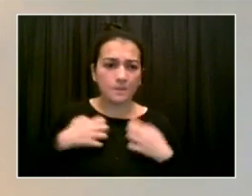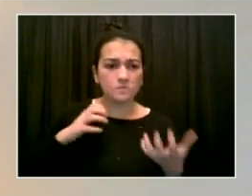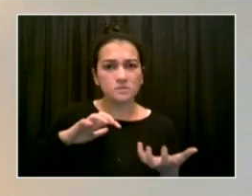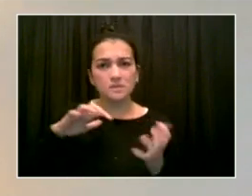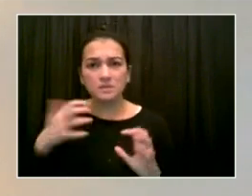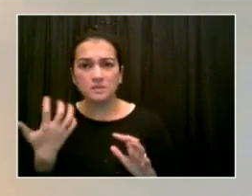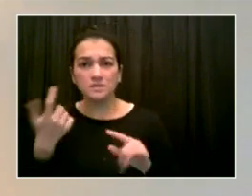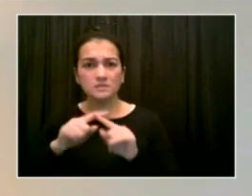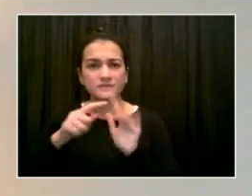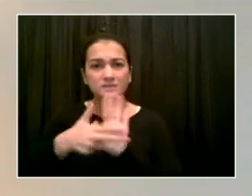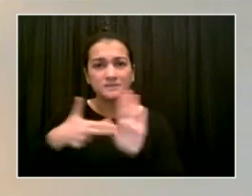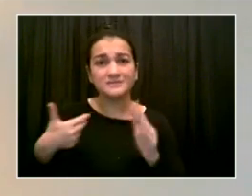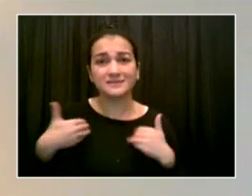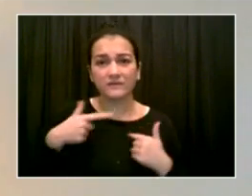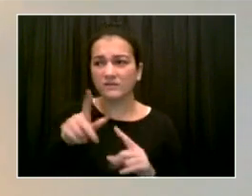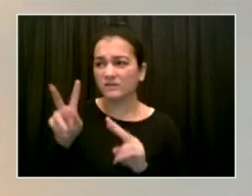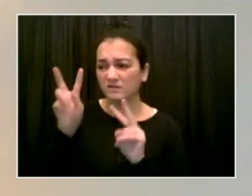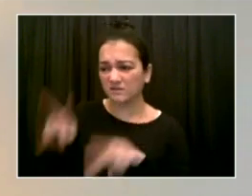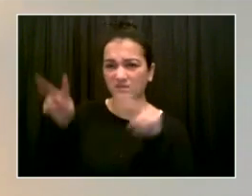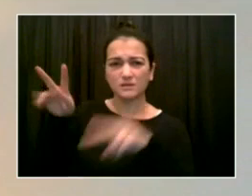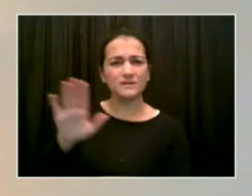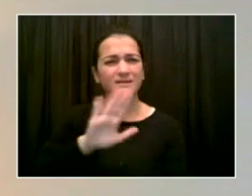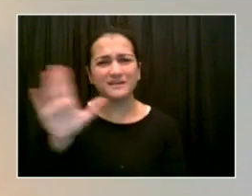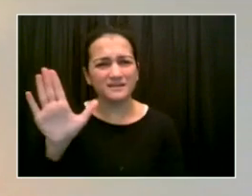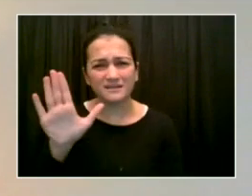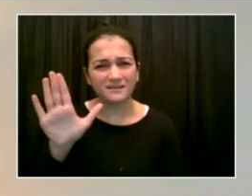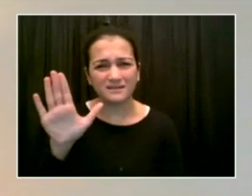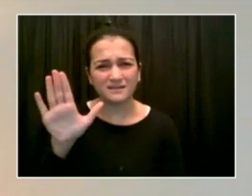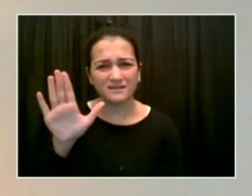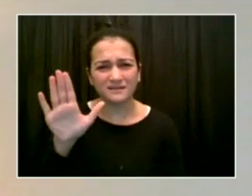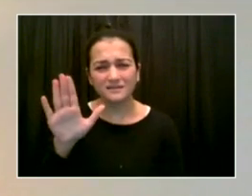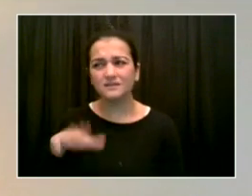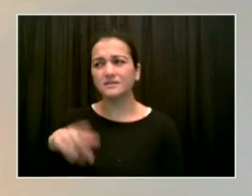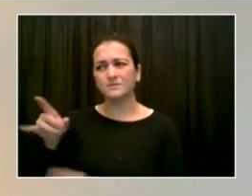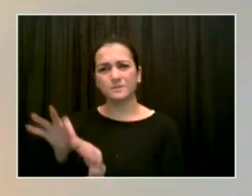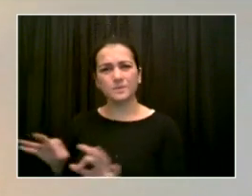distress, that you can pick up their phone and call